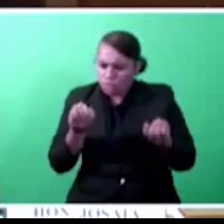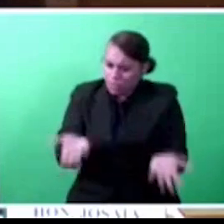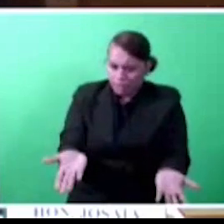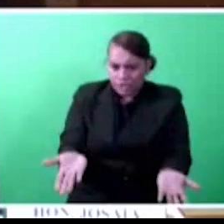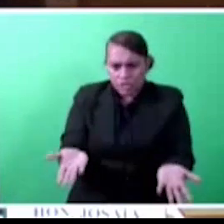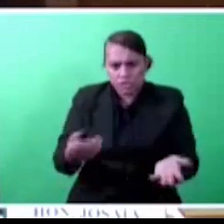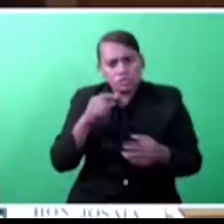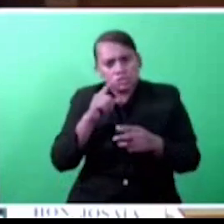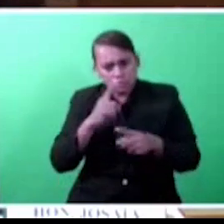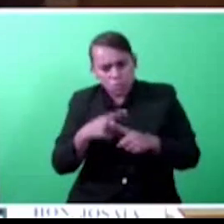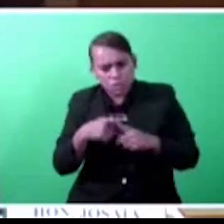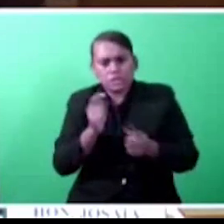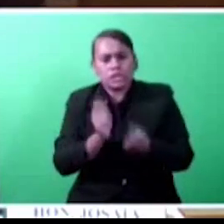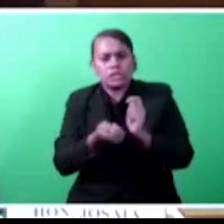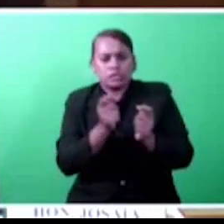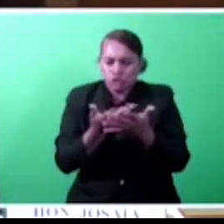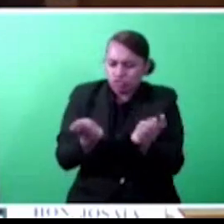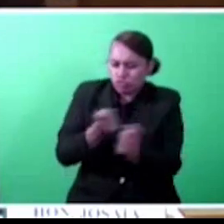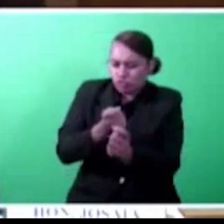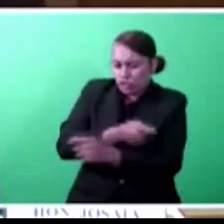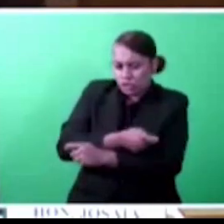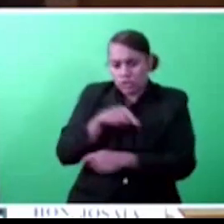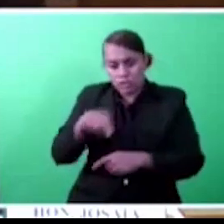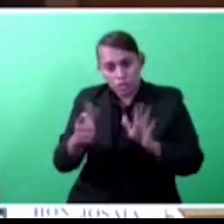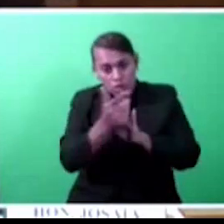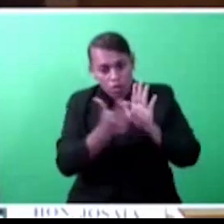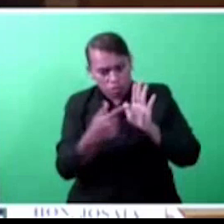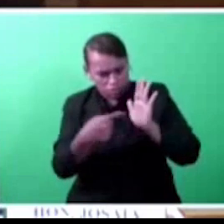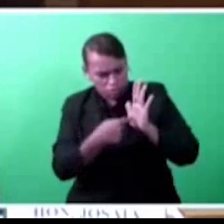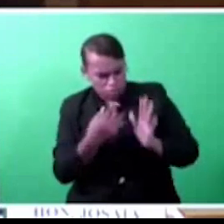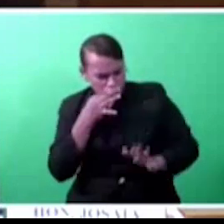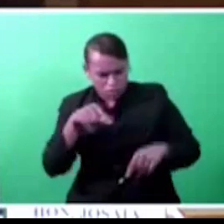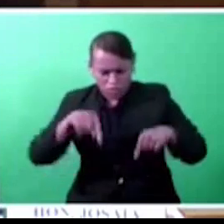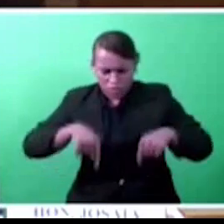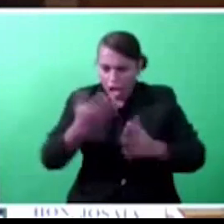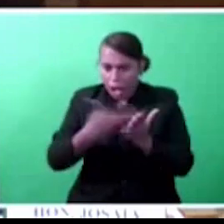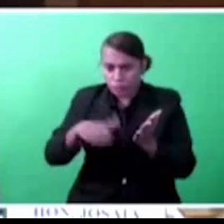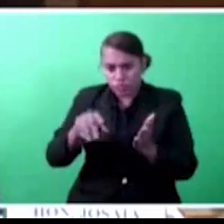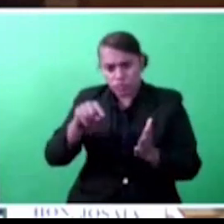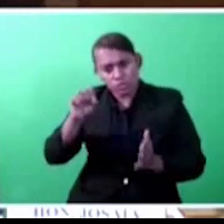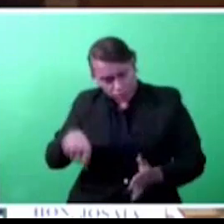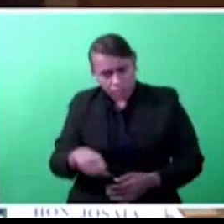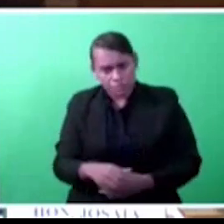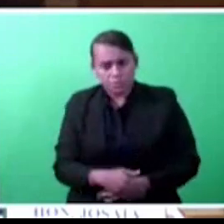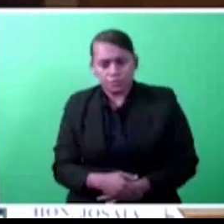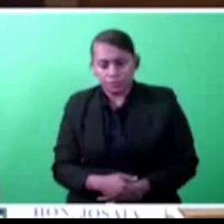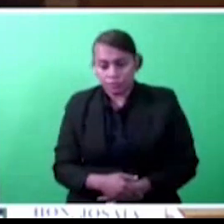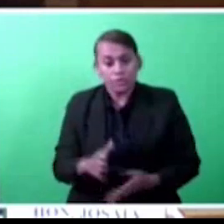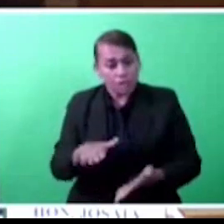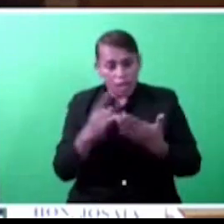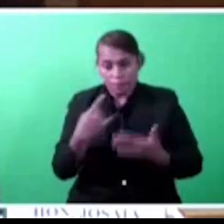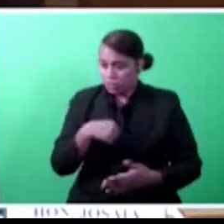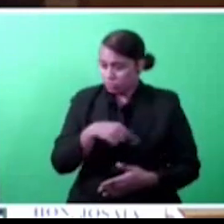amendments, and we'll probably be using Standing Orders 51 to do that, because it will then help us to even